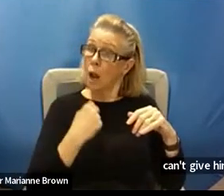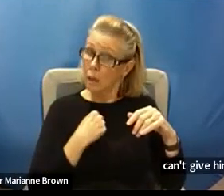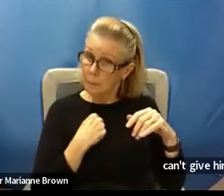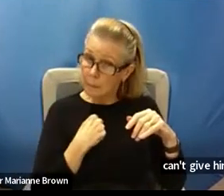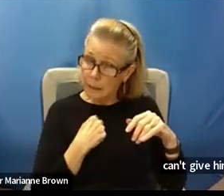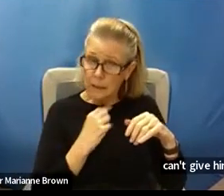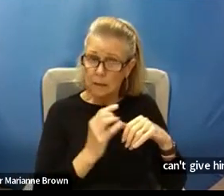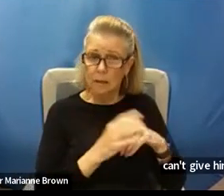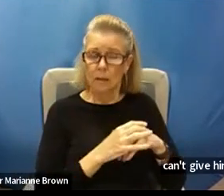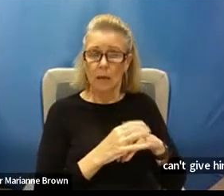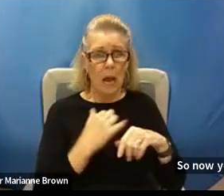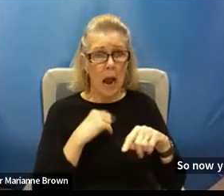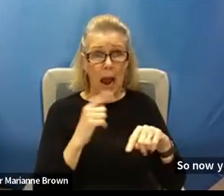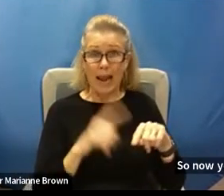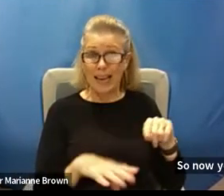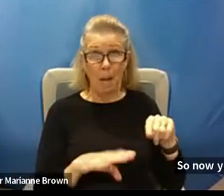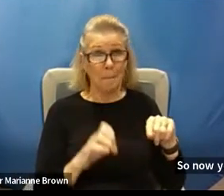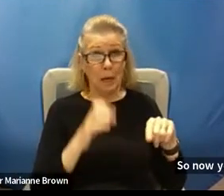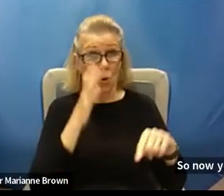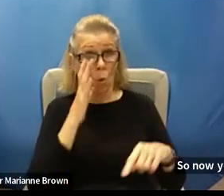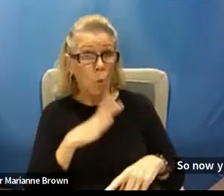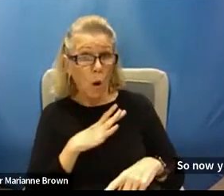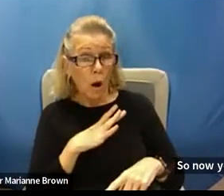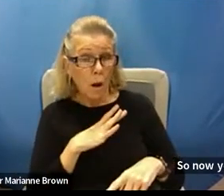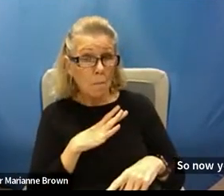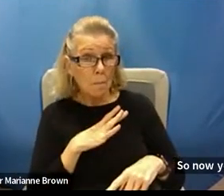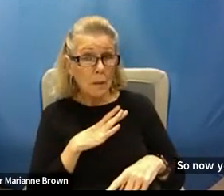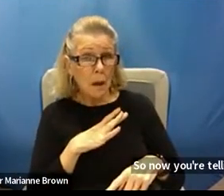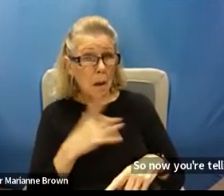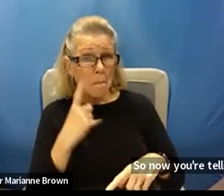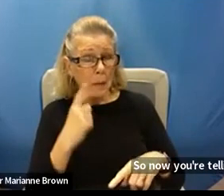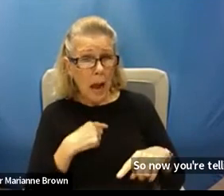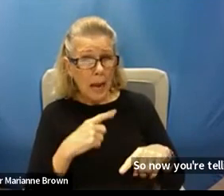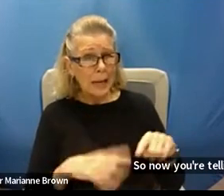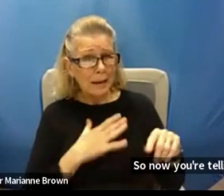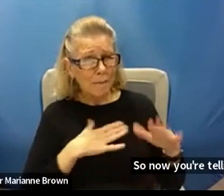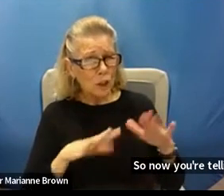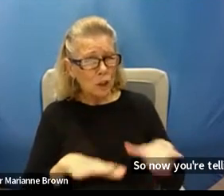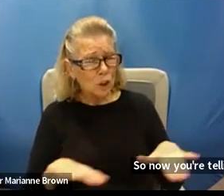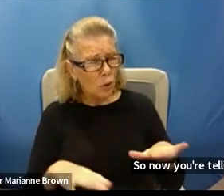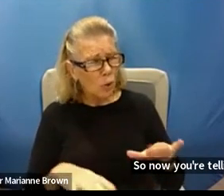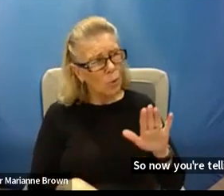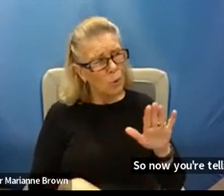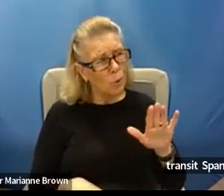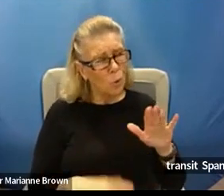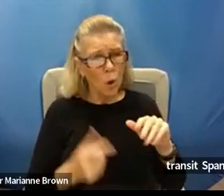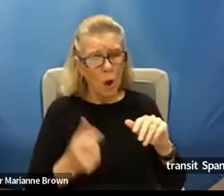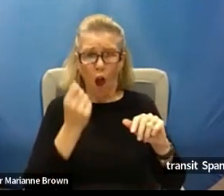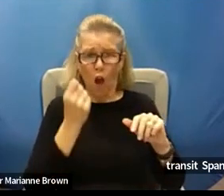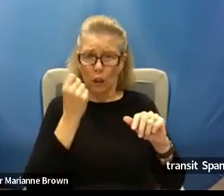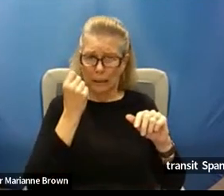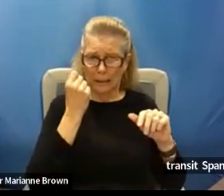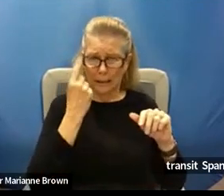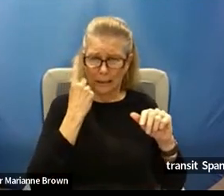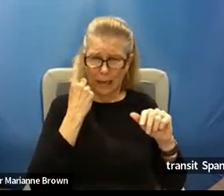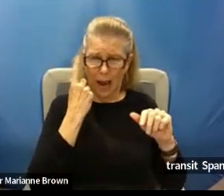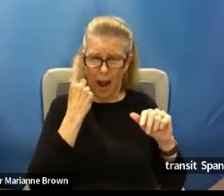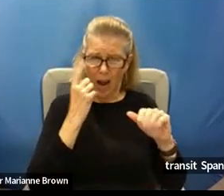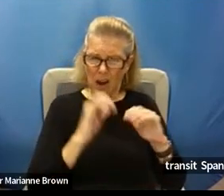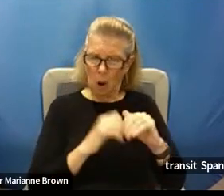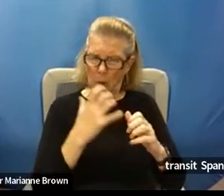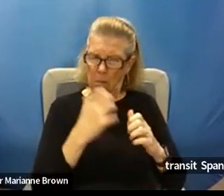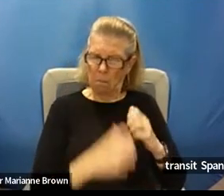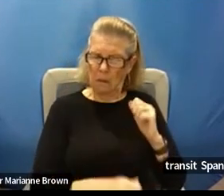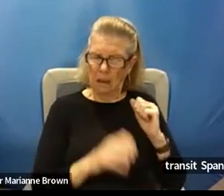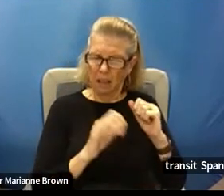that I can't be a woman, even though trans experience, because I can't bear children. Do you understand how demeaning that is? Not even to me, you saying that,